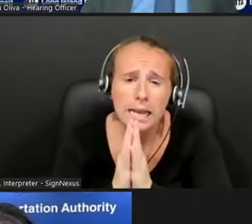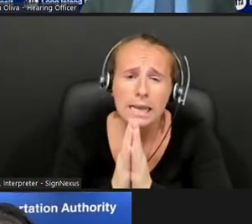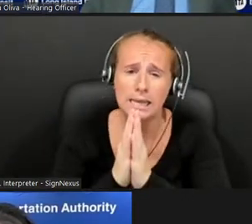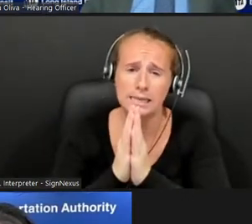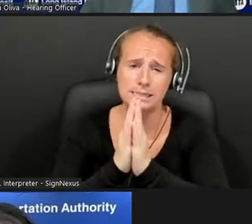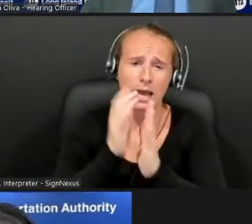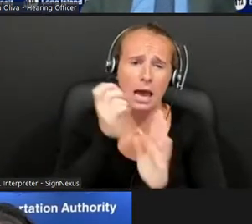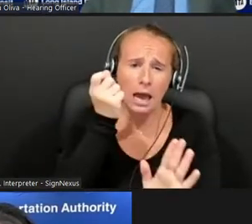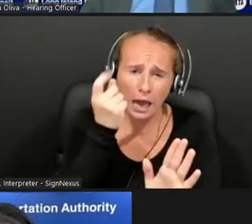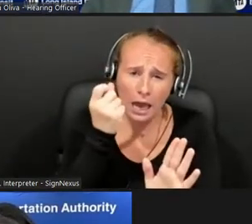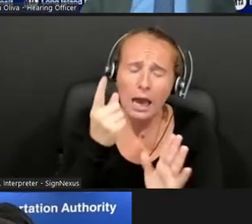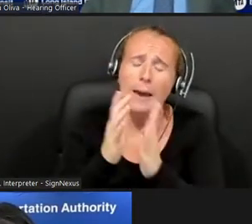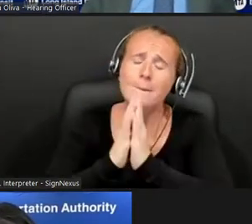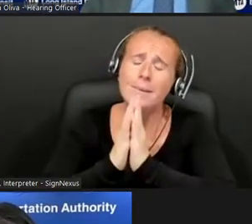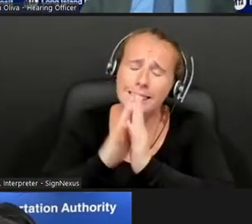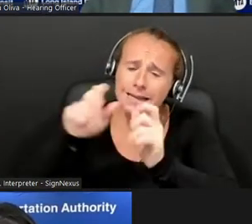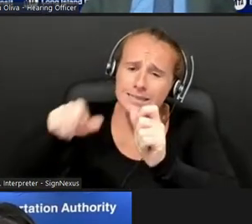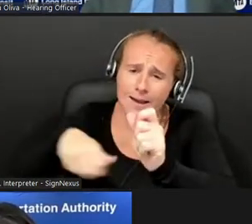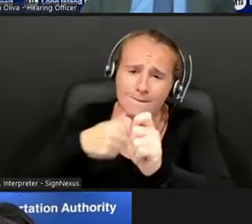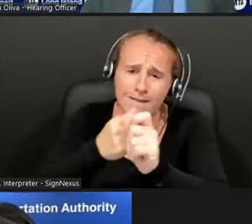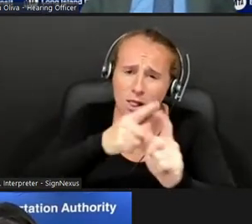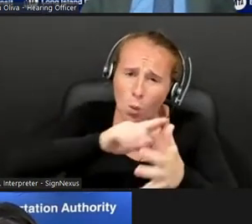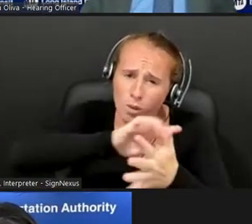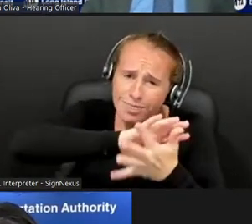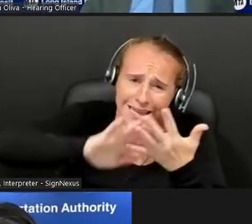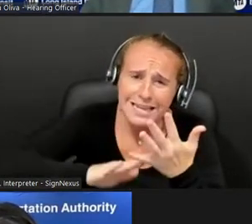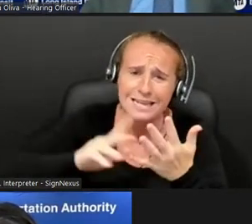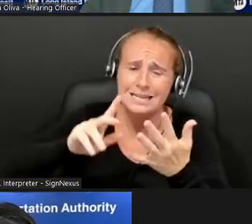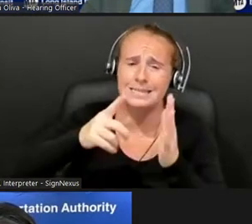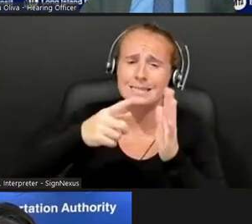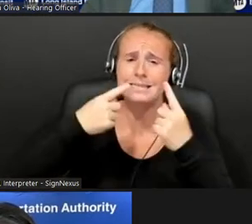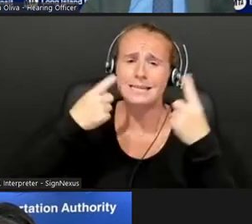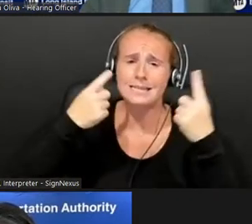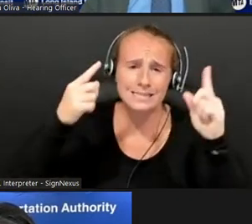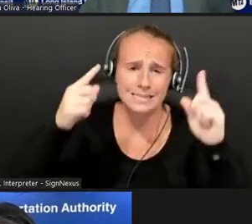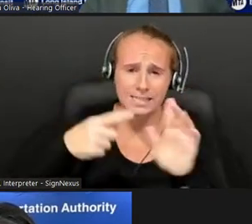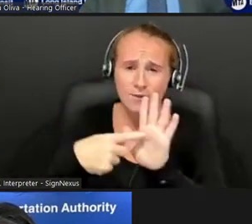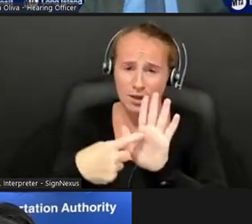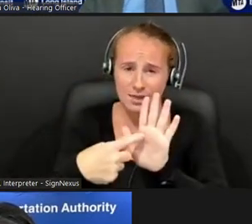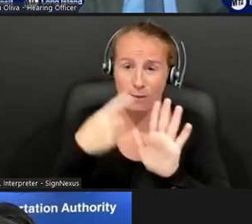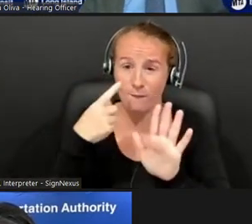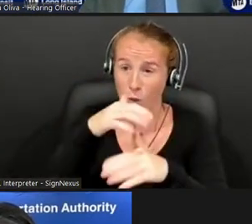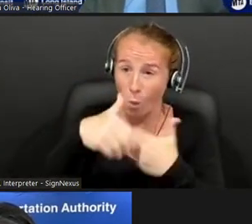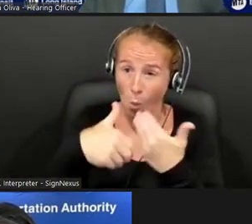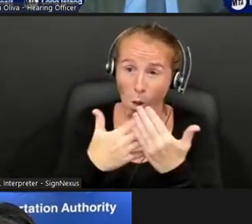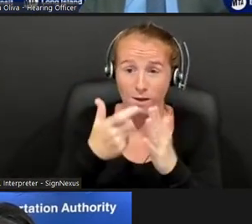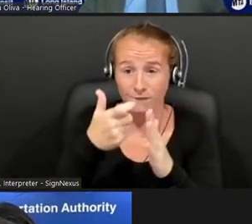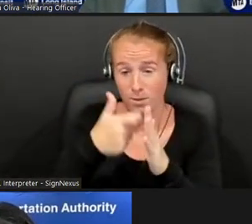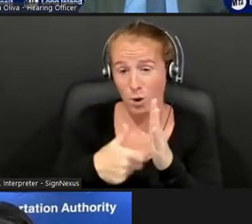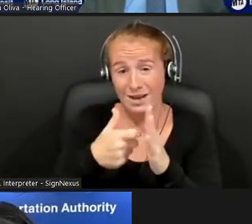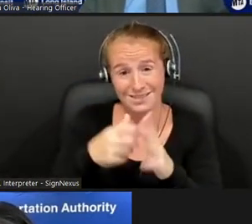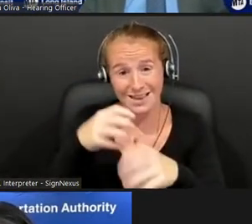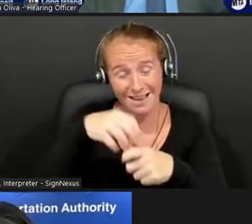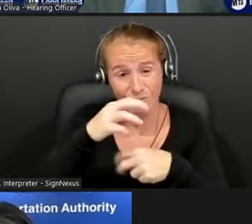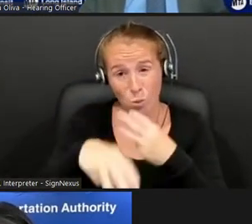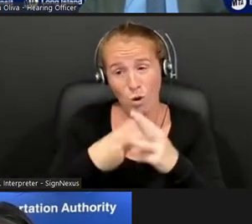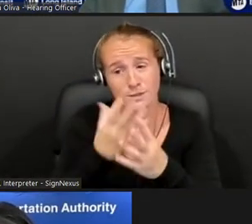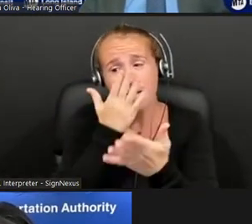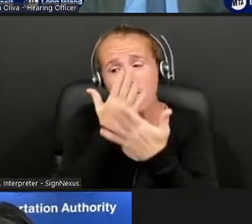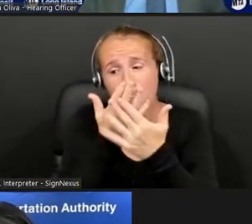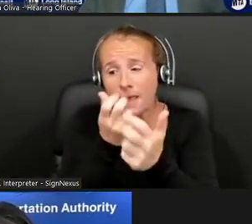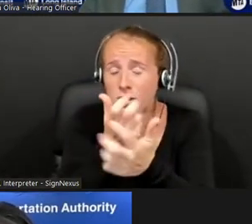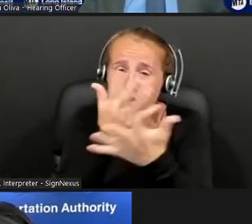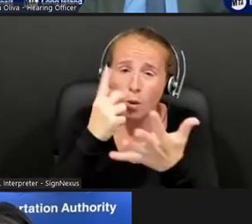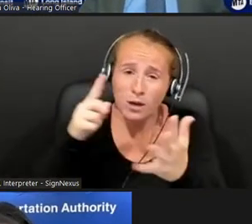and follow the successful examples of every other congestion pricing city in the world thank you so much